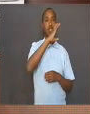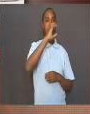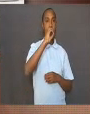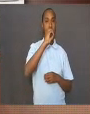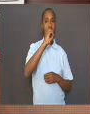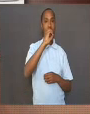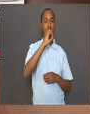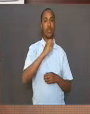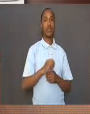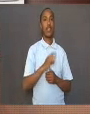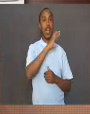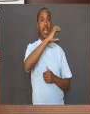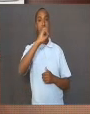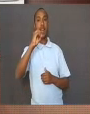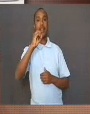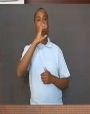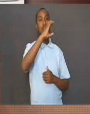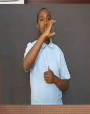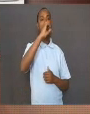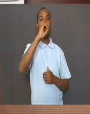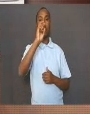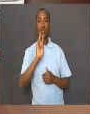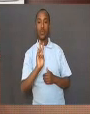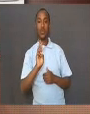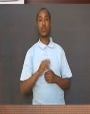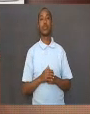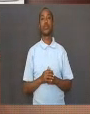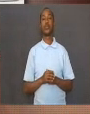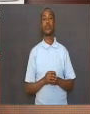CO and CO2,